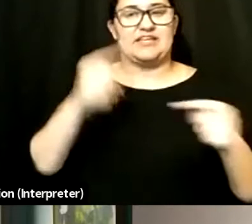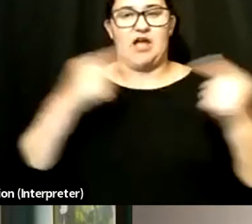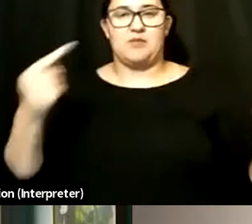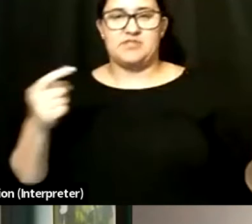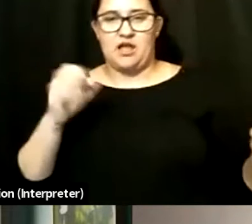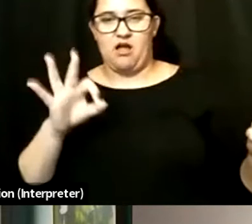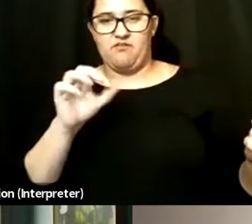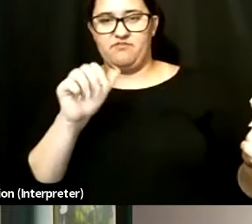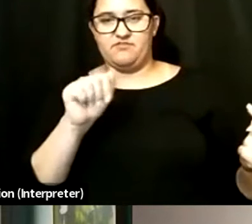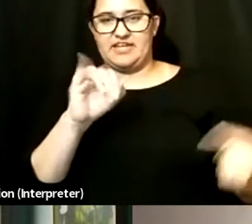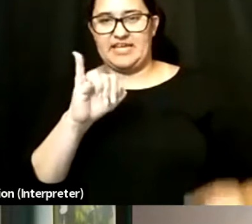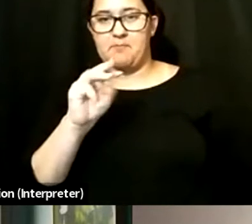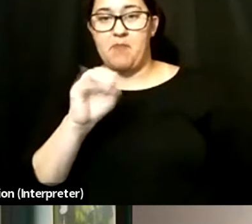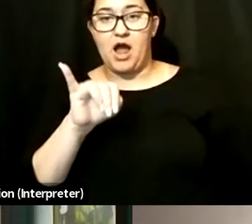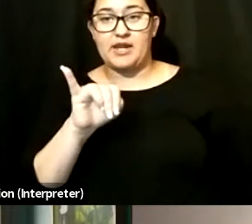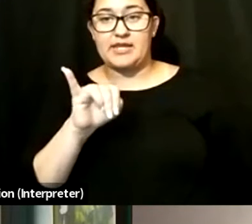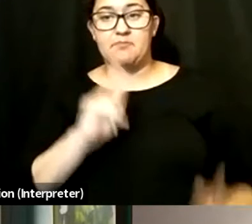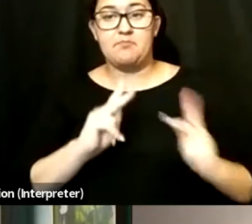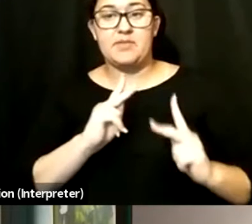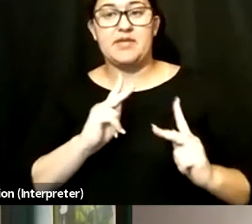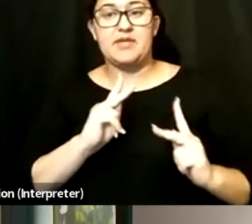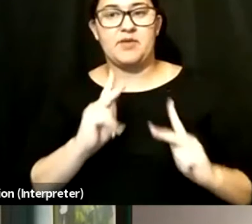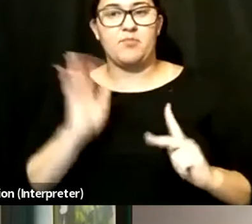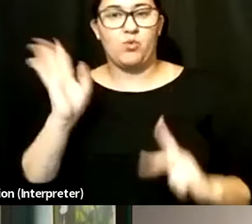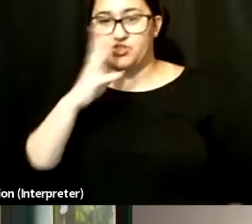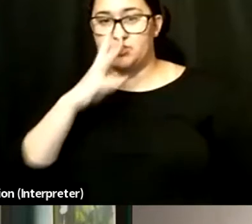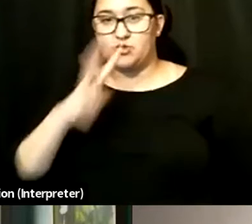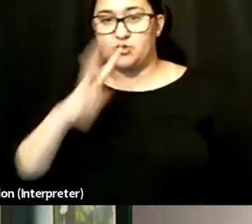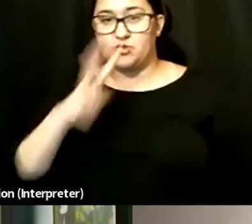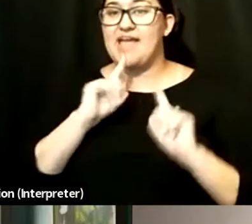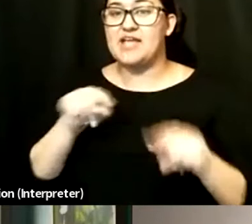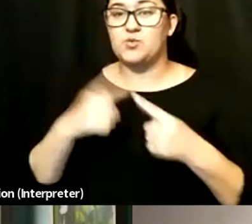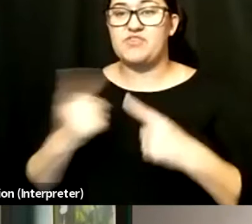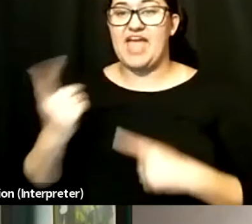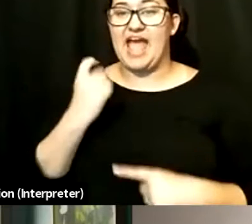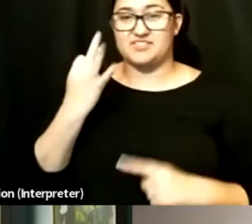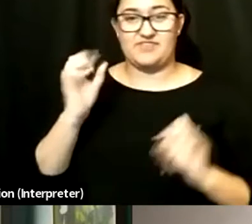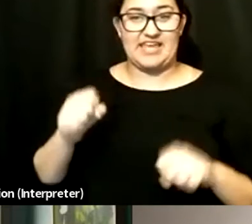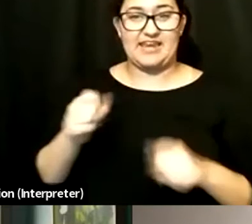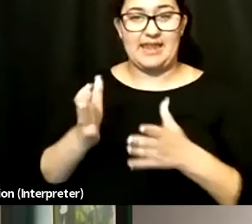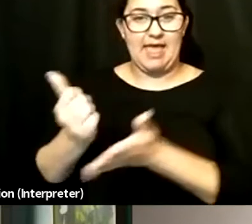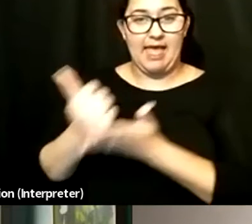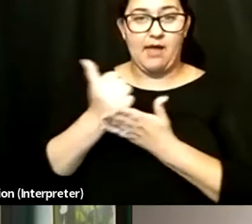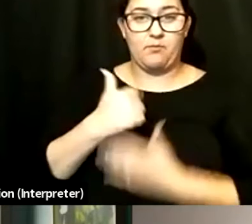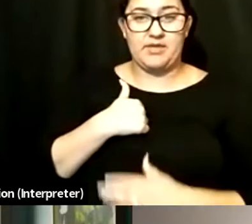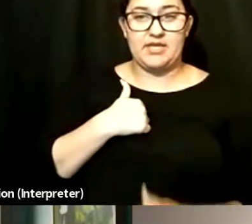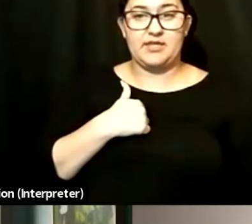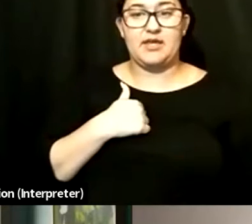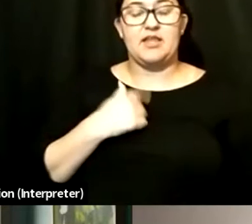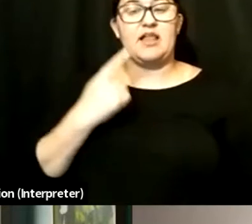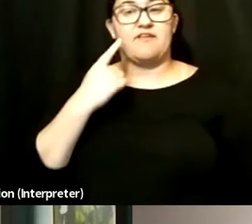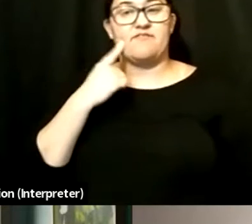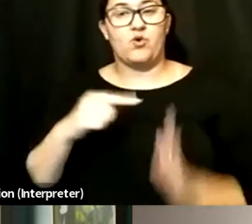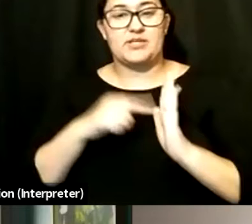that people can't, they just disregard my answer when they ask if they can help me. And so whereas she was kind